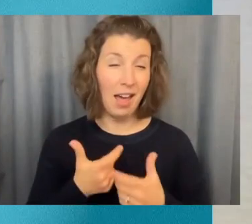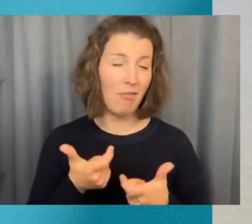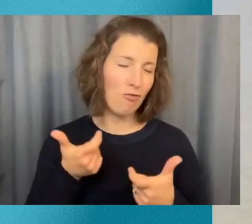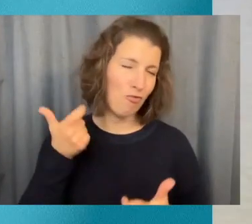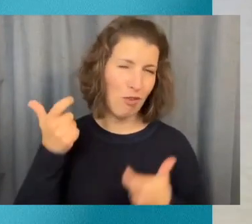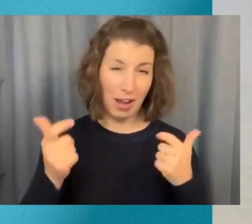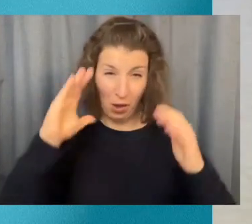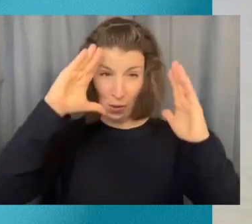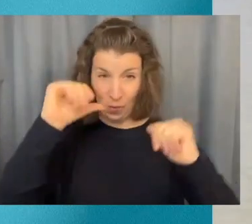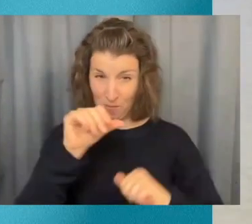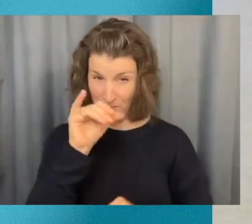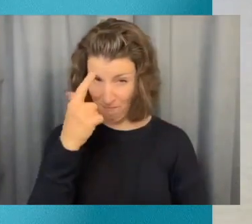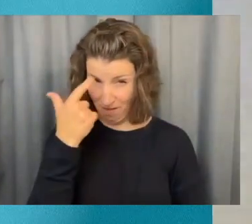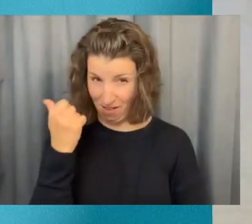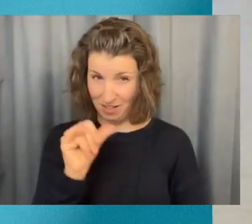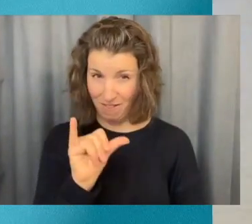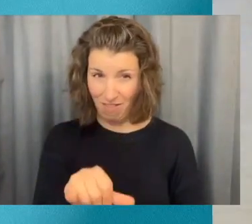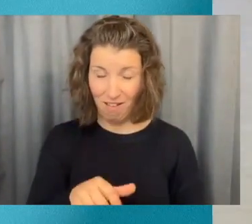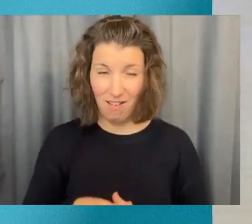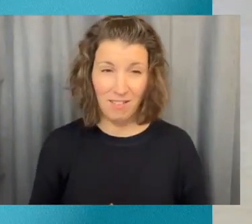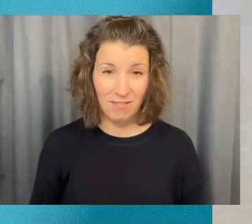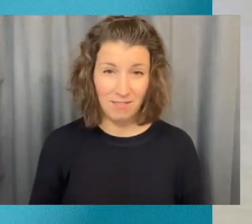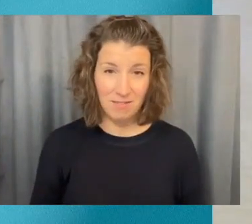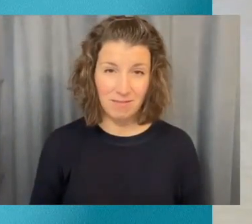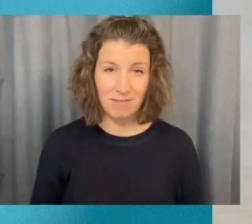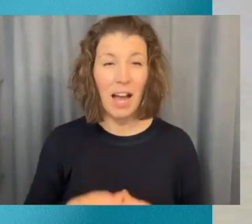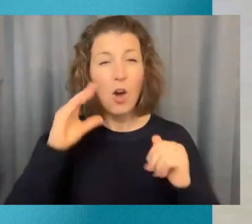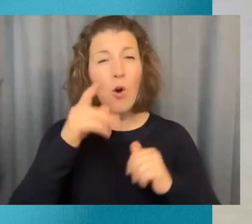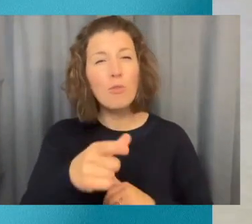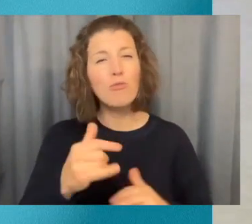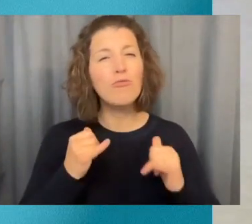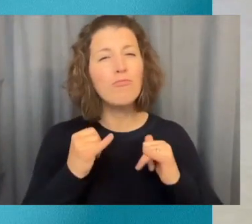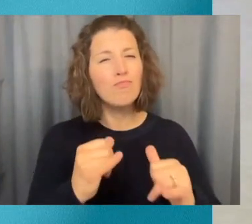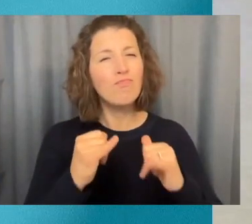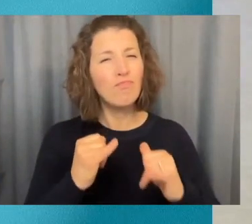I hope you share my excitement that we certainly have made advances,